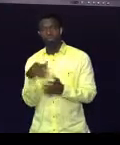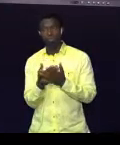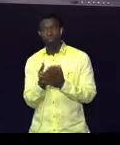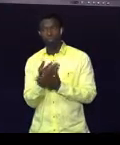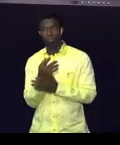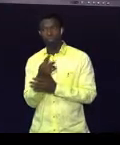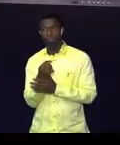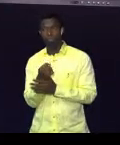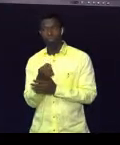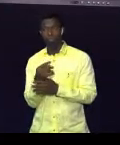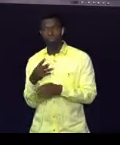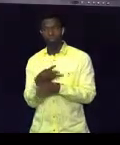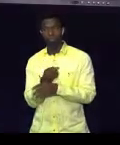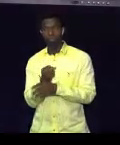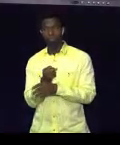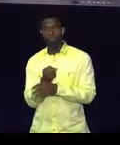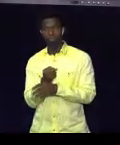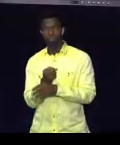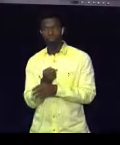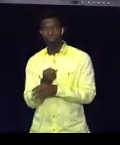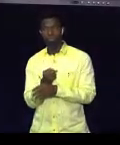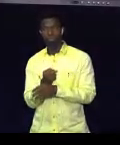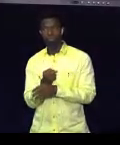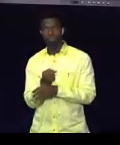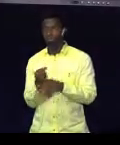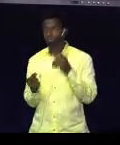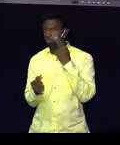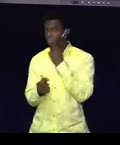is a factor of all the multiples.